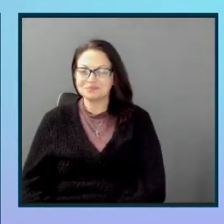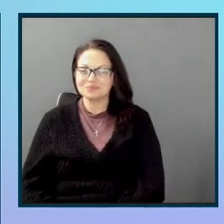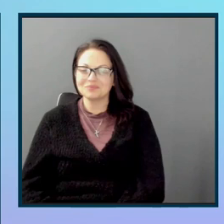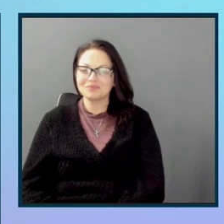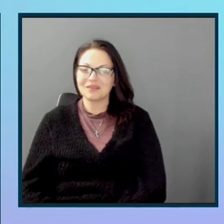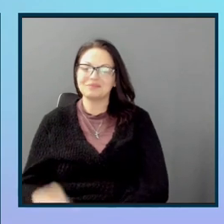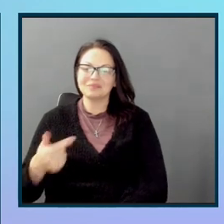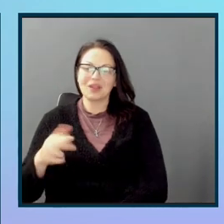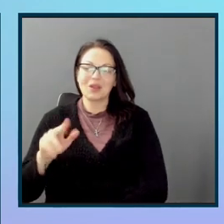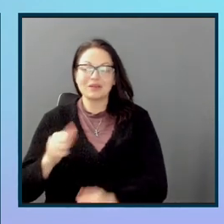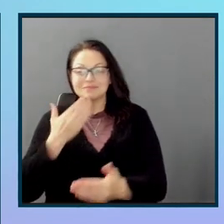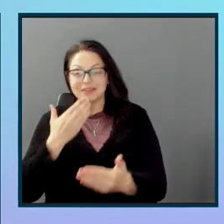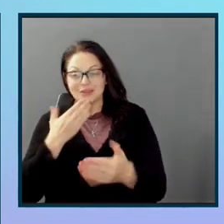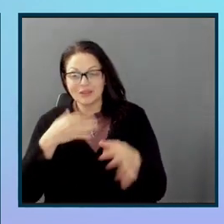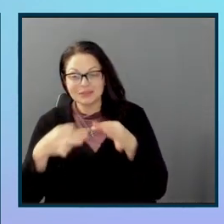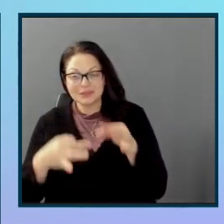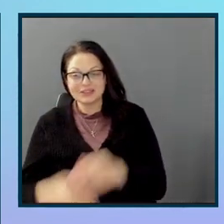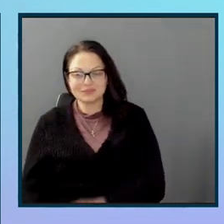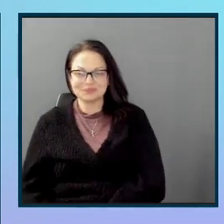Awesome, thanks for that explanation.